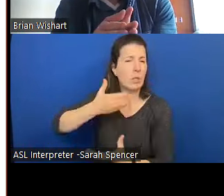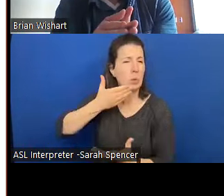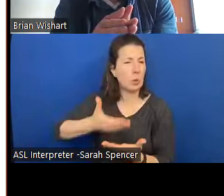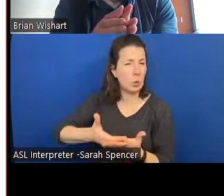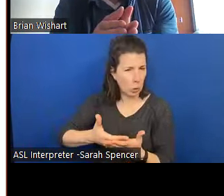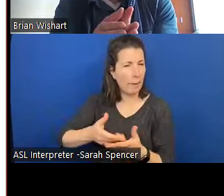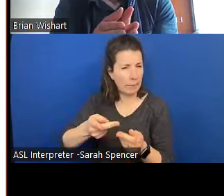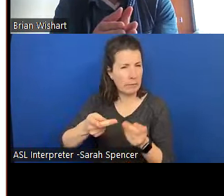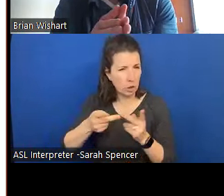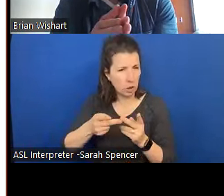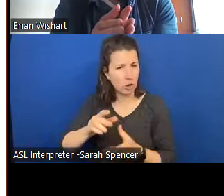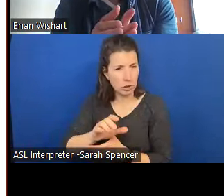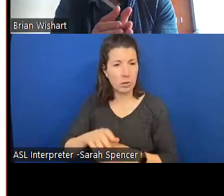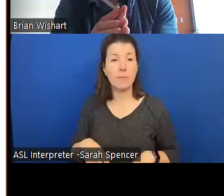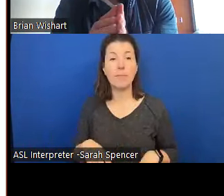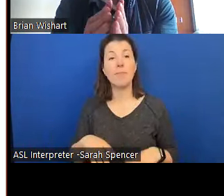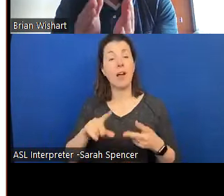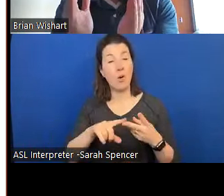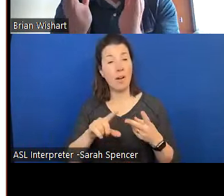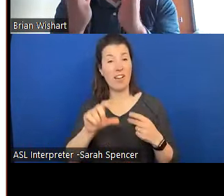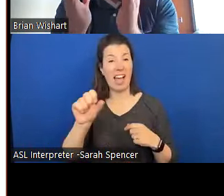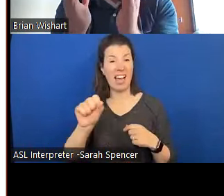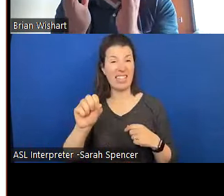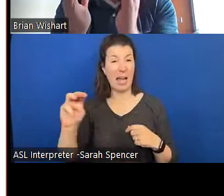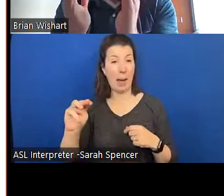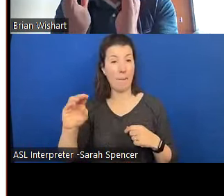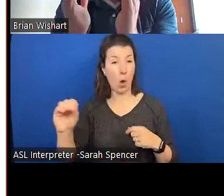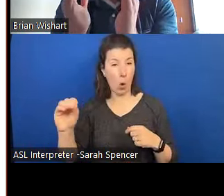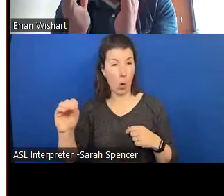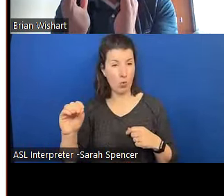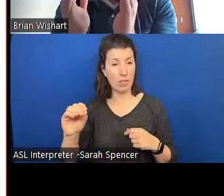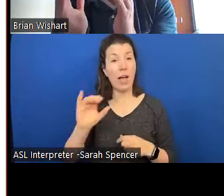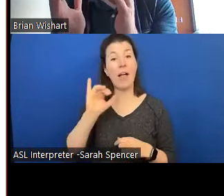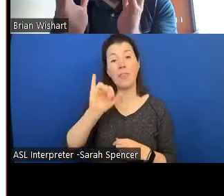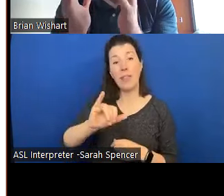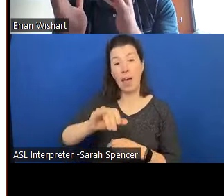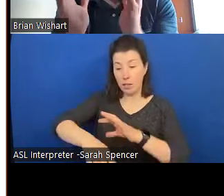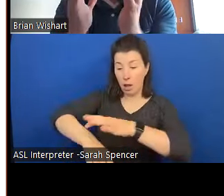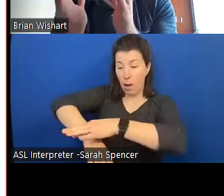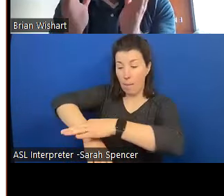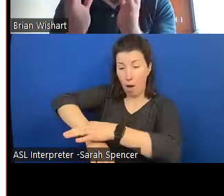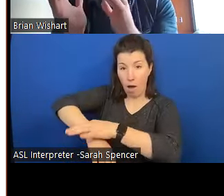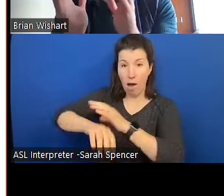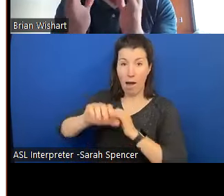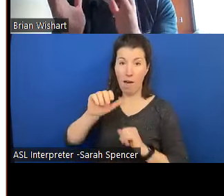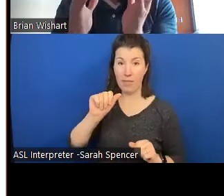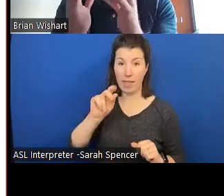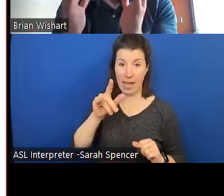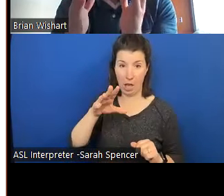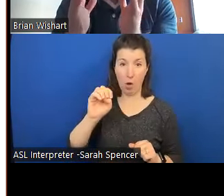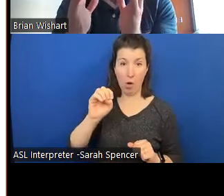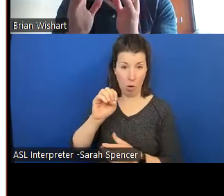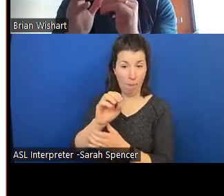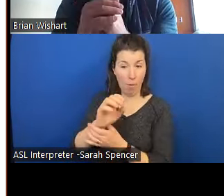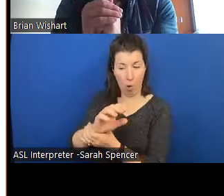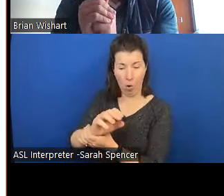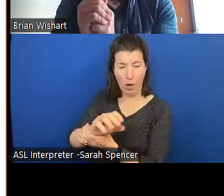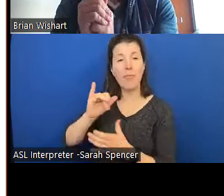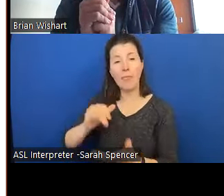Supramalleolar orthoses or SMOs come up above the ankle bones there, give us a lot of support sort of side to